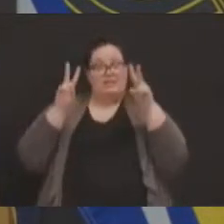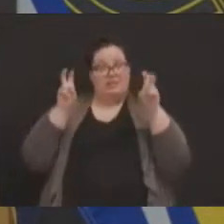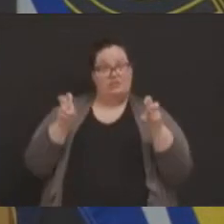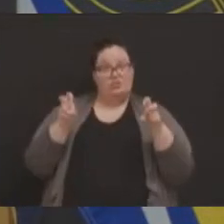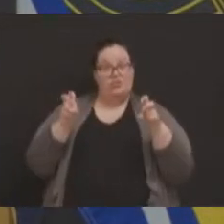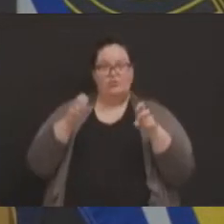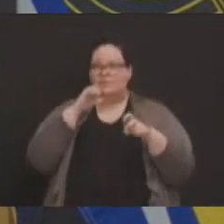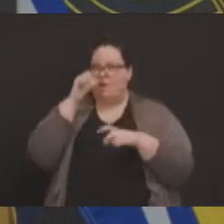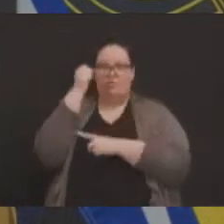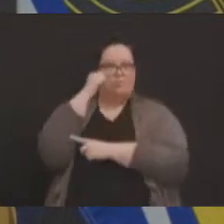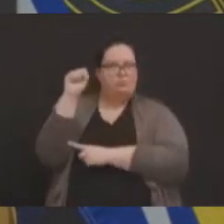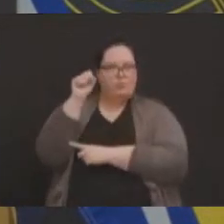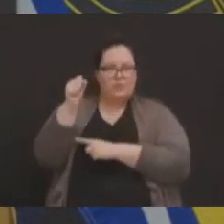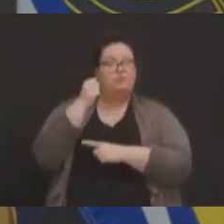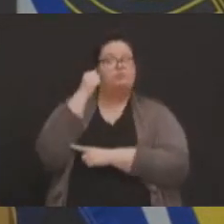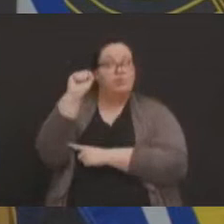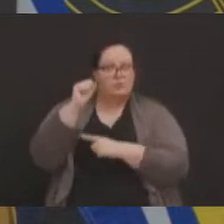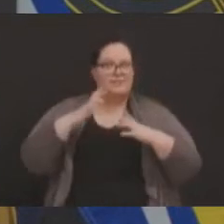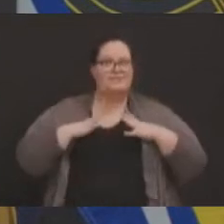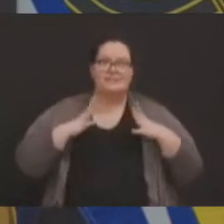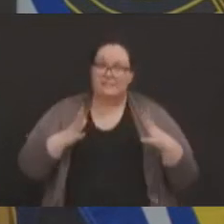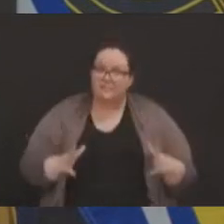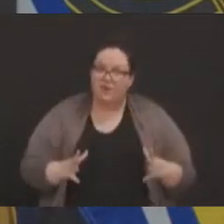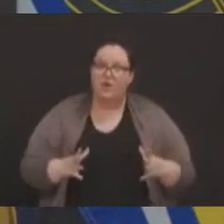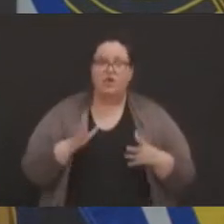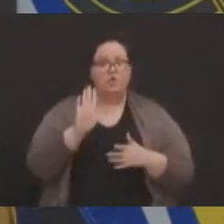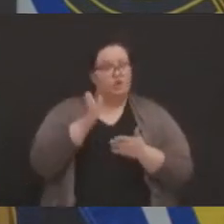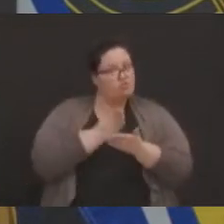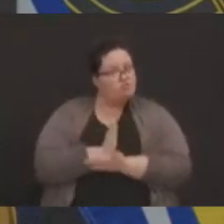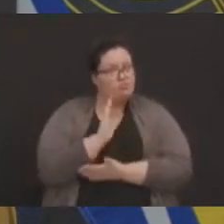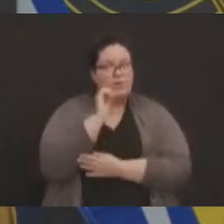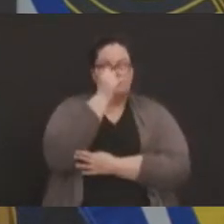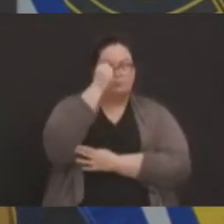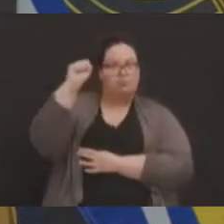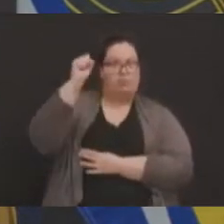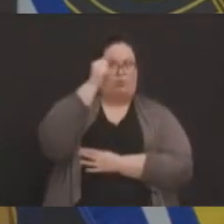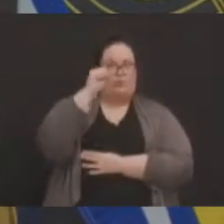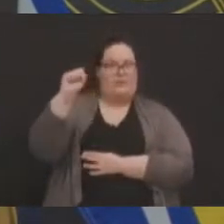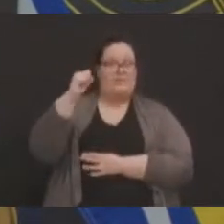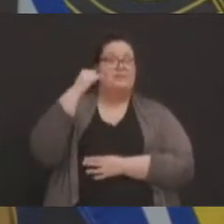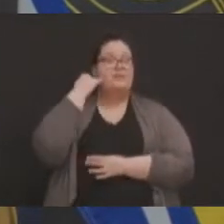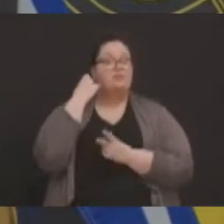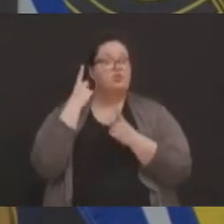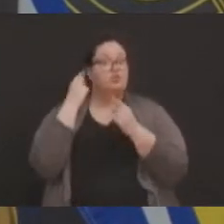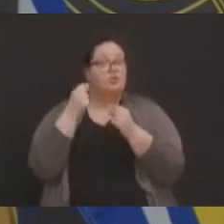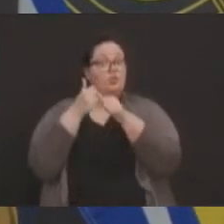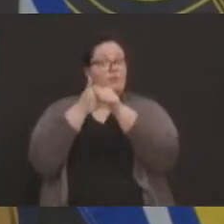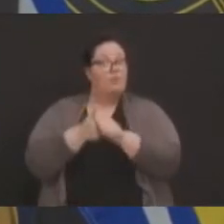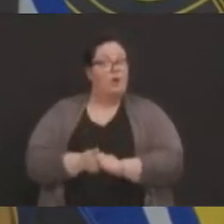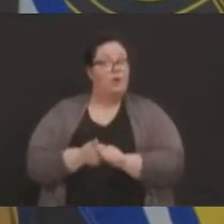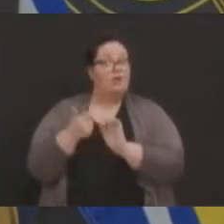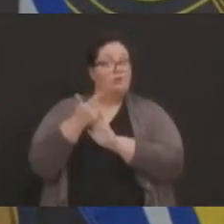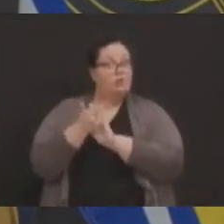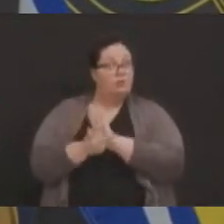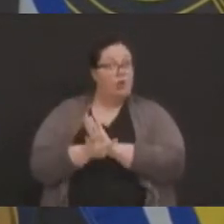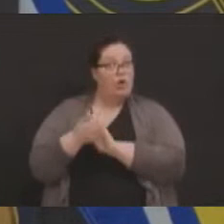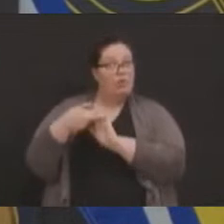support their right to do so. That was the case in Woodstock this weekend, where a protest also took